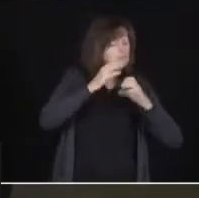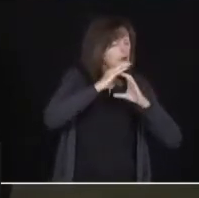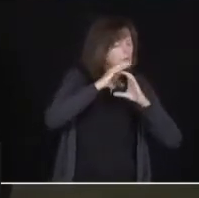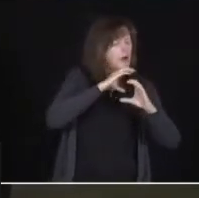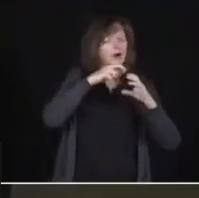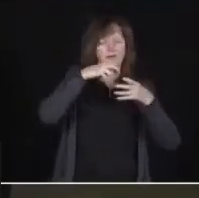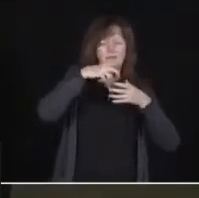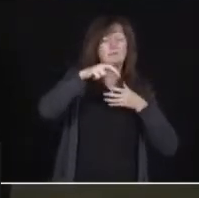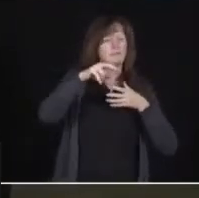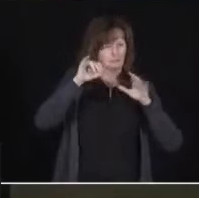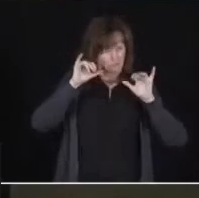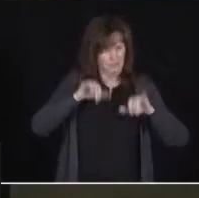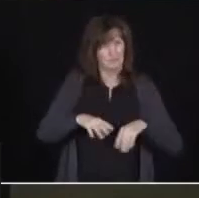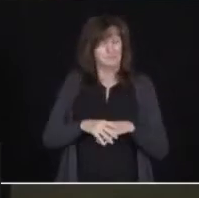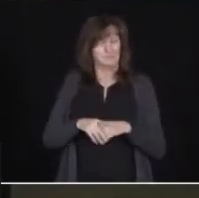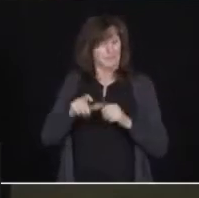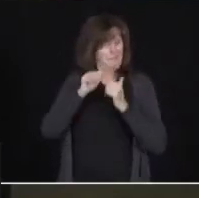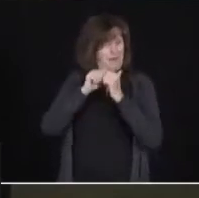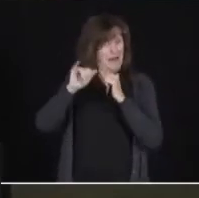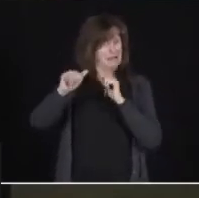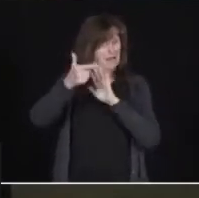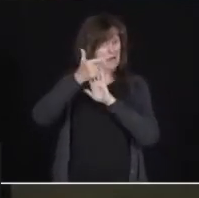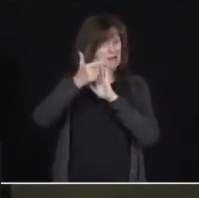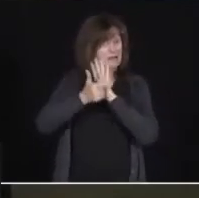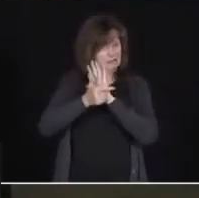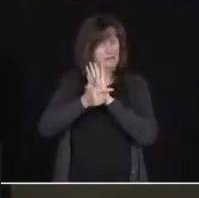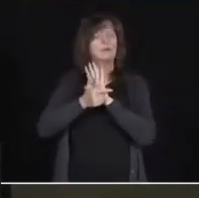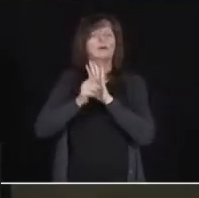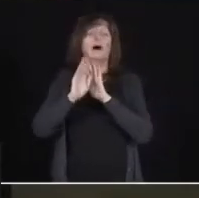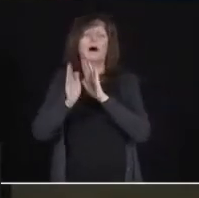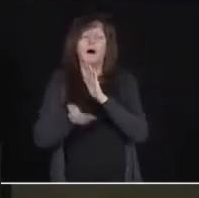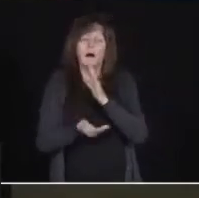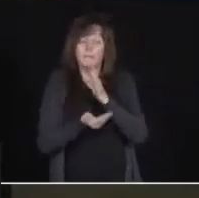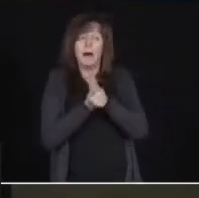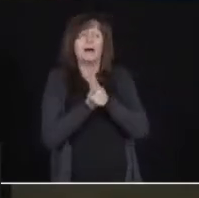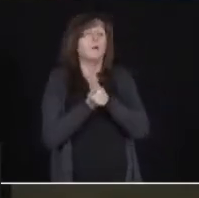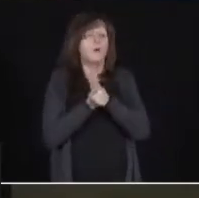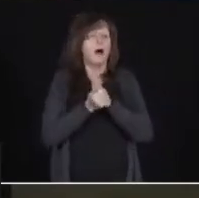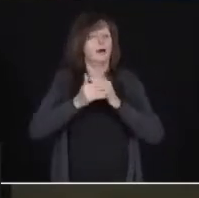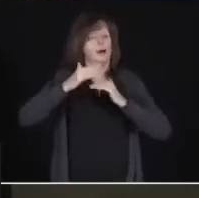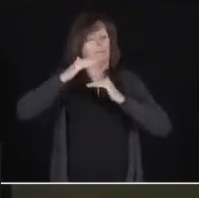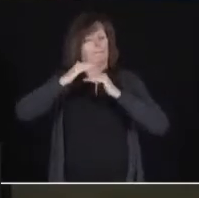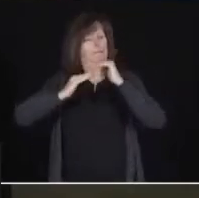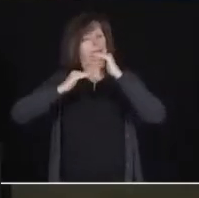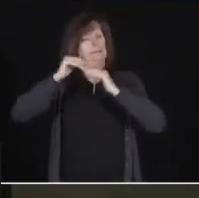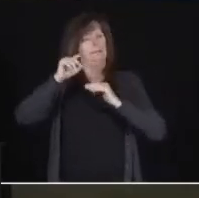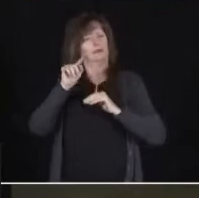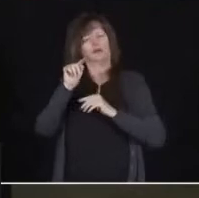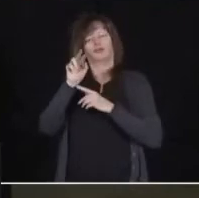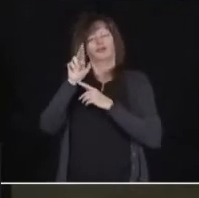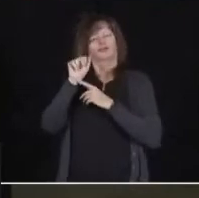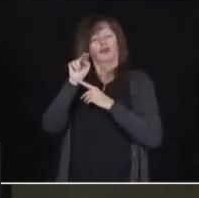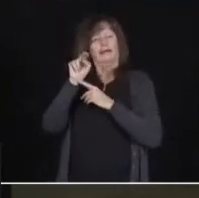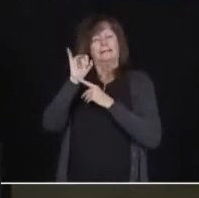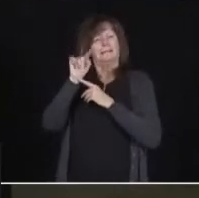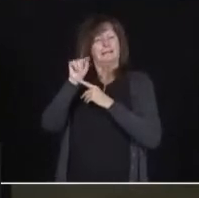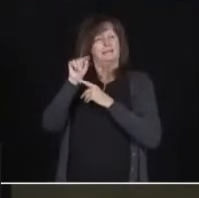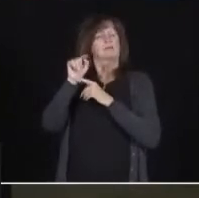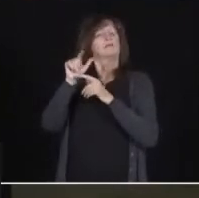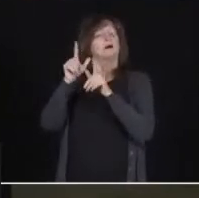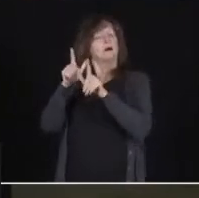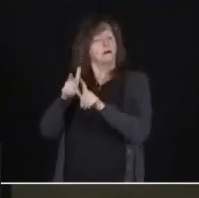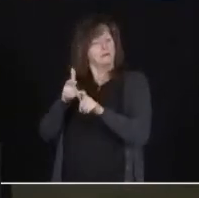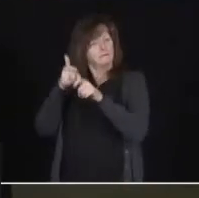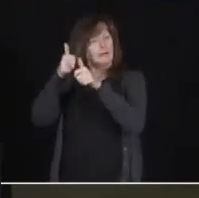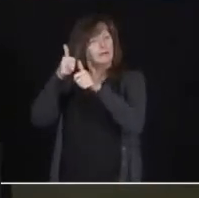legislation, if passed, would amend the Building Transit Faster Act and the TransitOriented Communities Act, extending the authorities